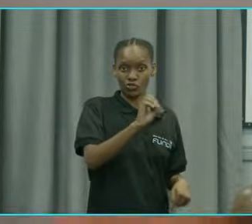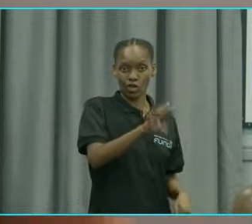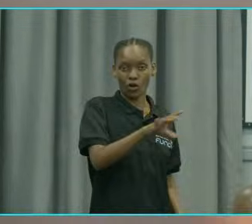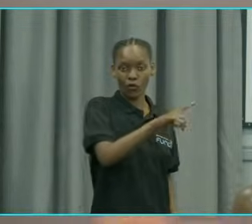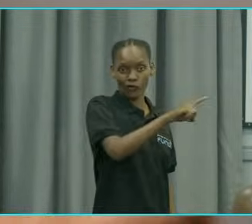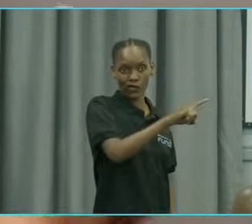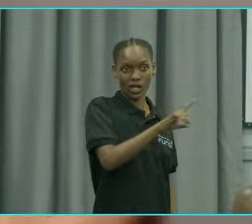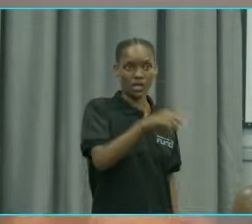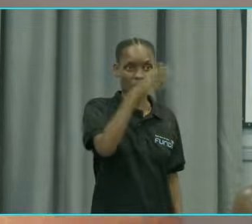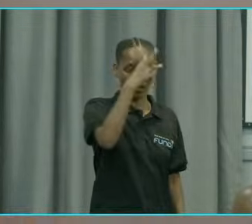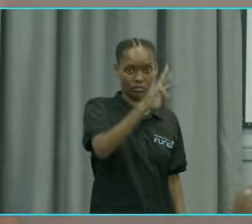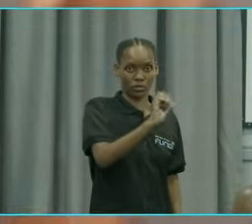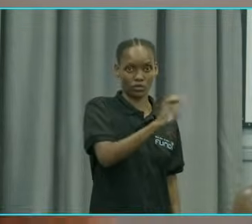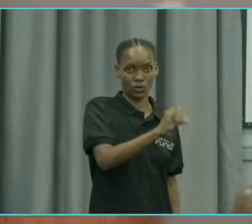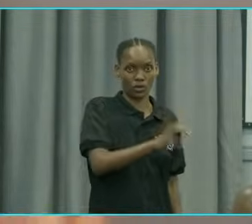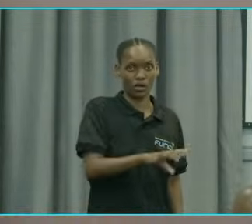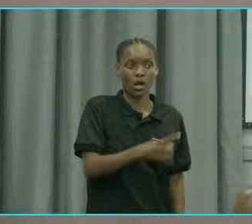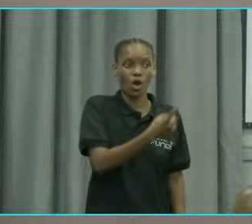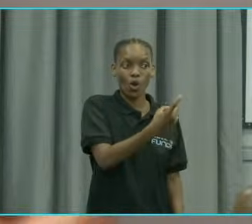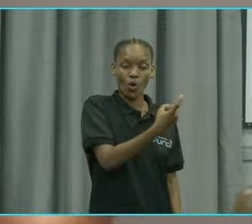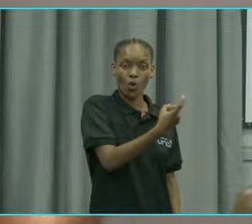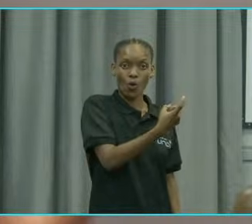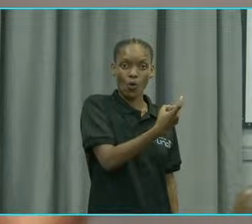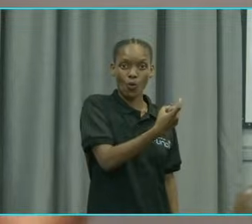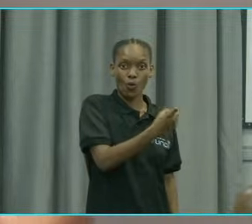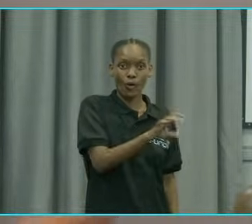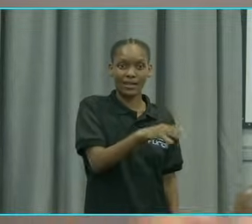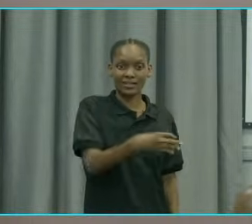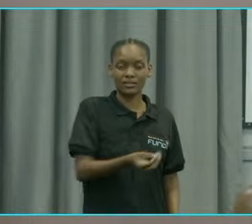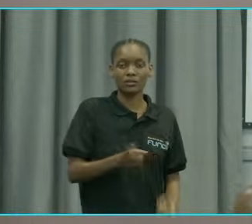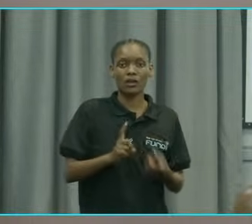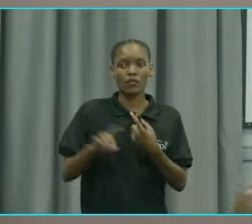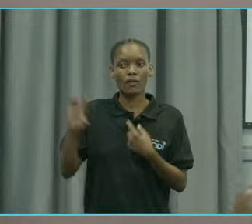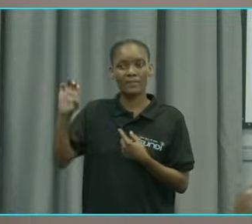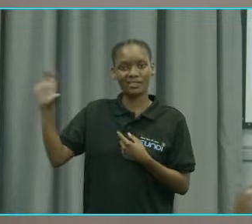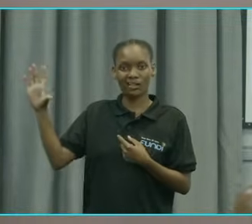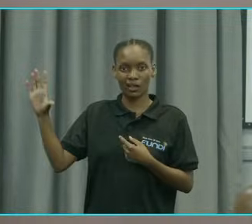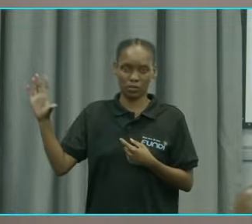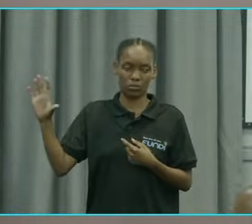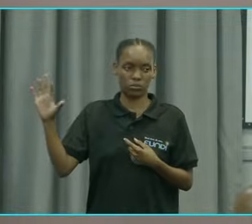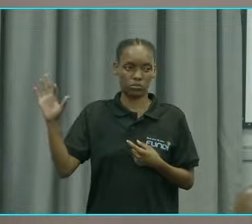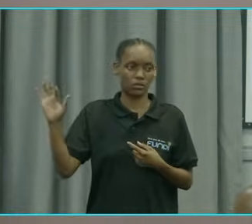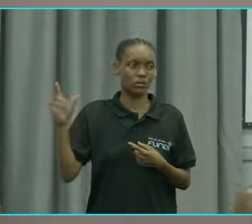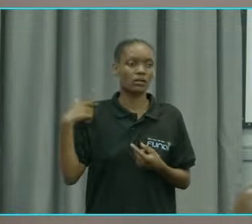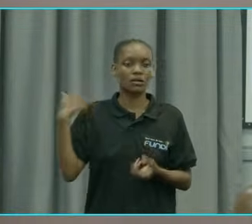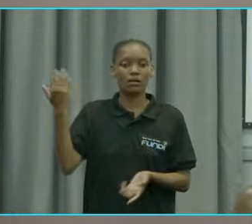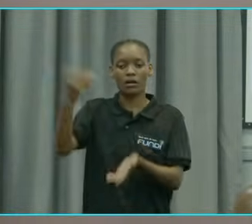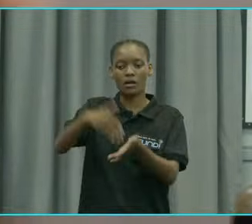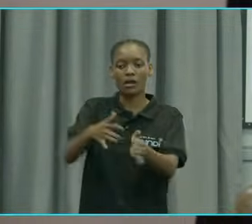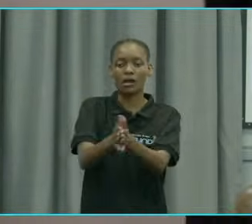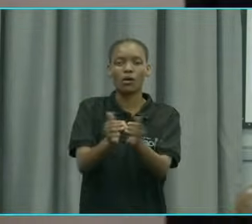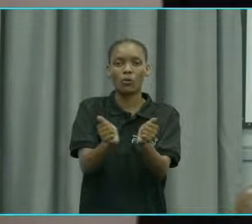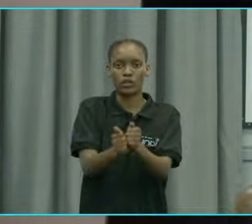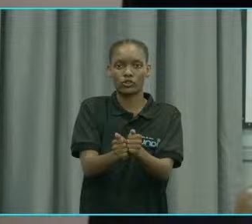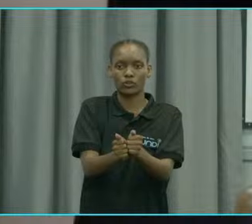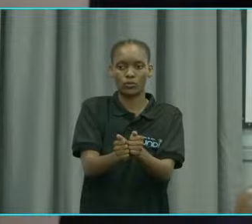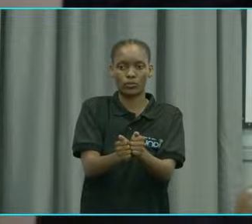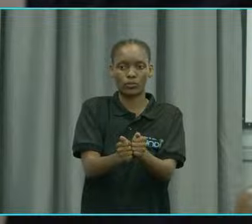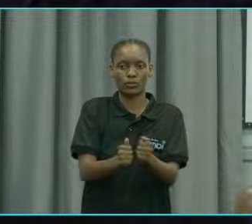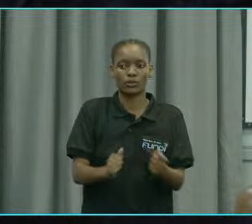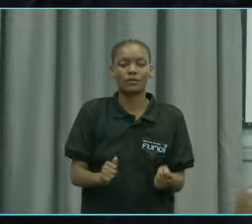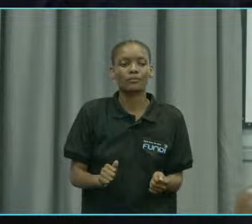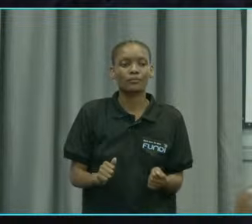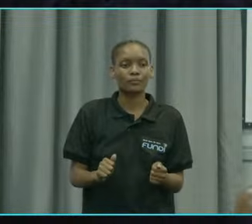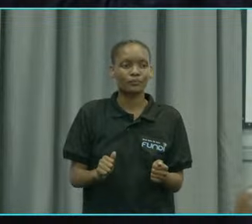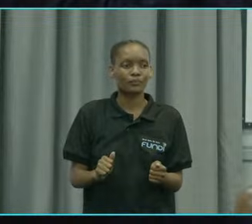appointed one of the kids from the Eastern Cape from one of the universities. She arrived at a workshop, the mechanical